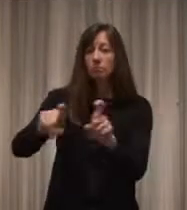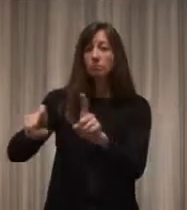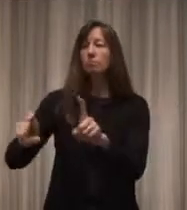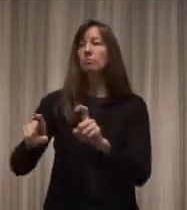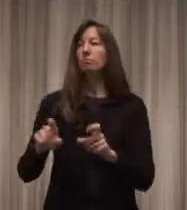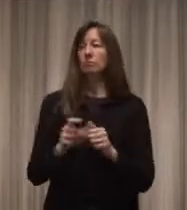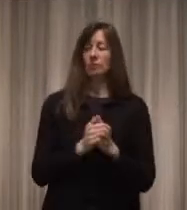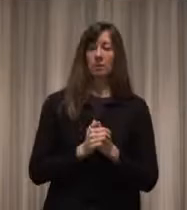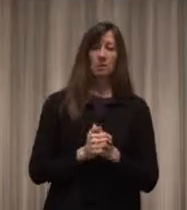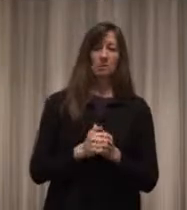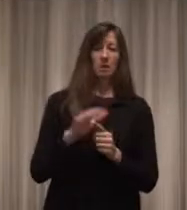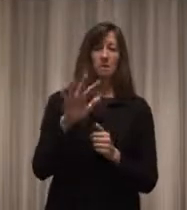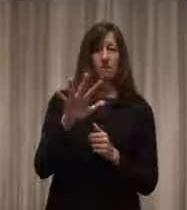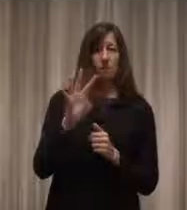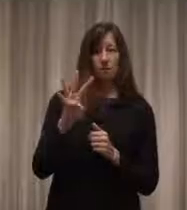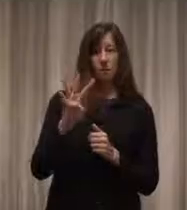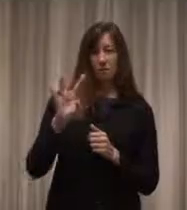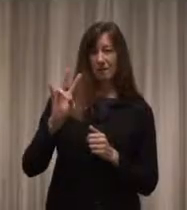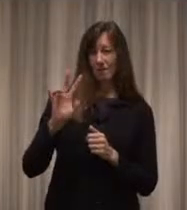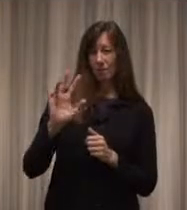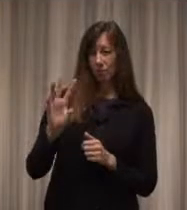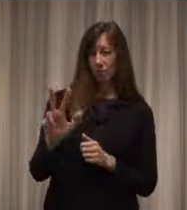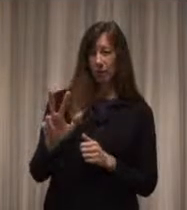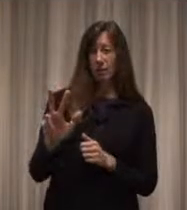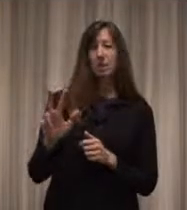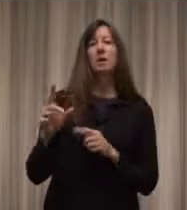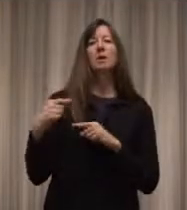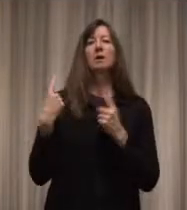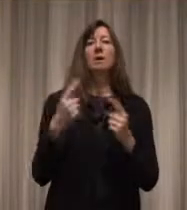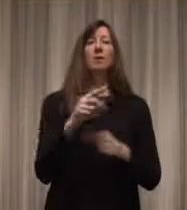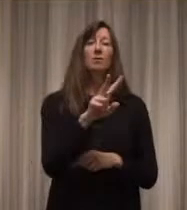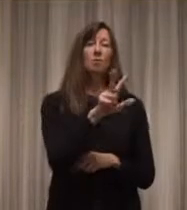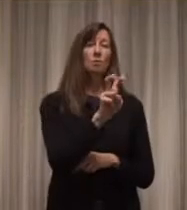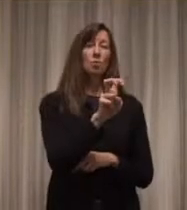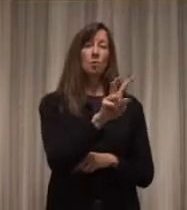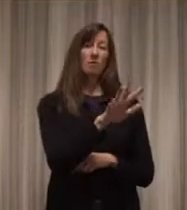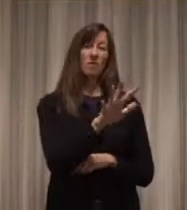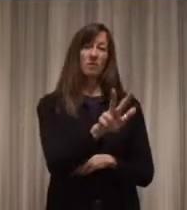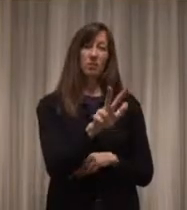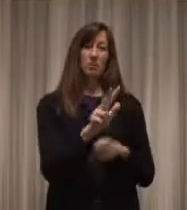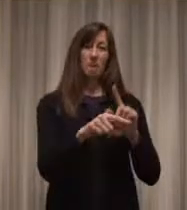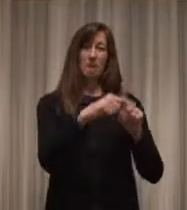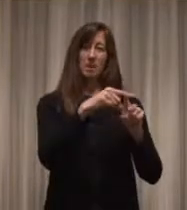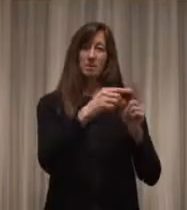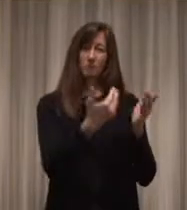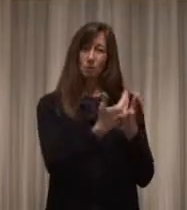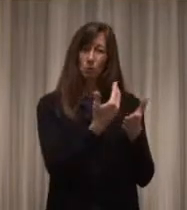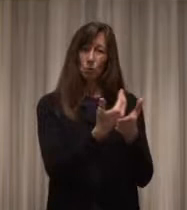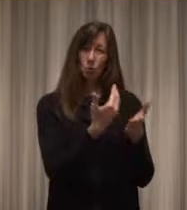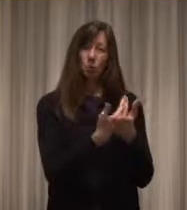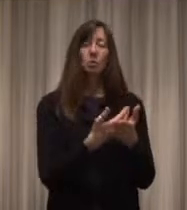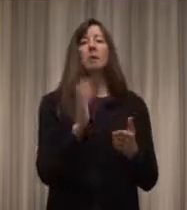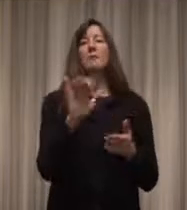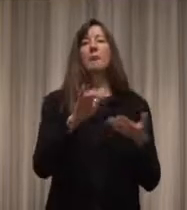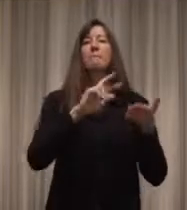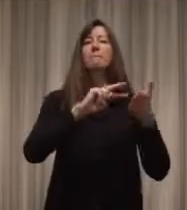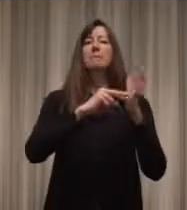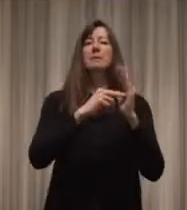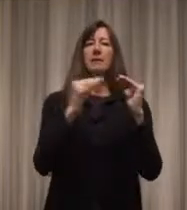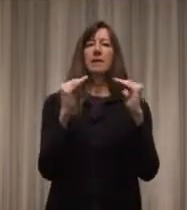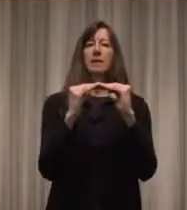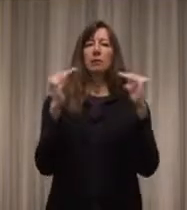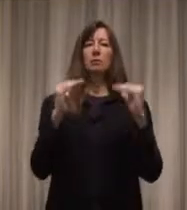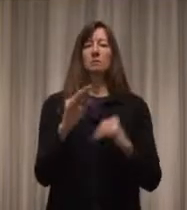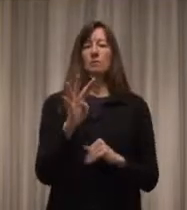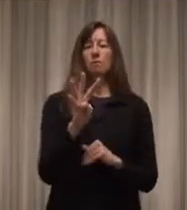5,473, and had 253 new positive cases. That puts us once again at a 4.6% new